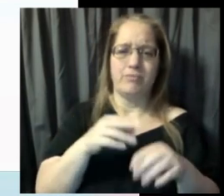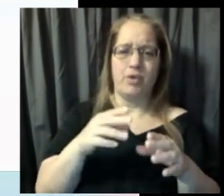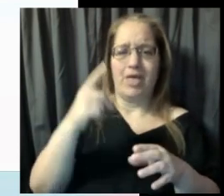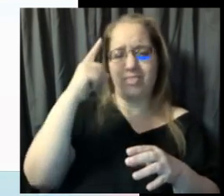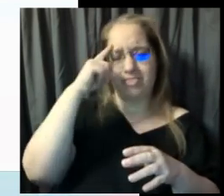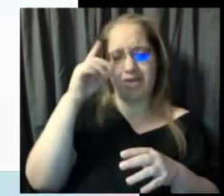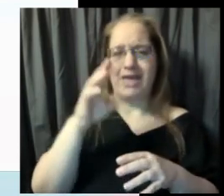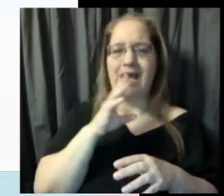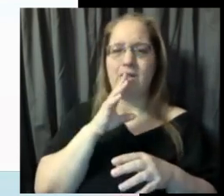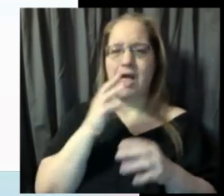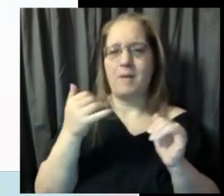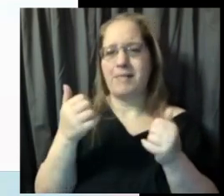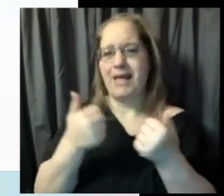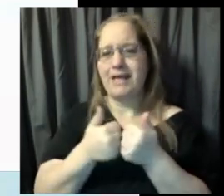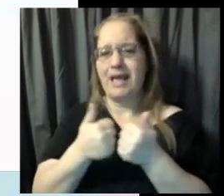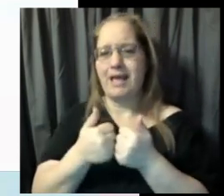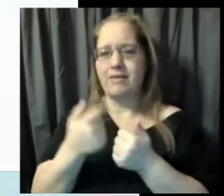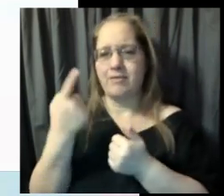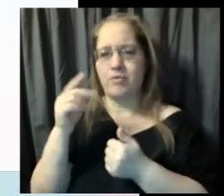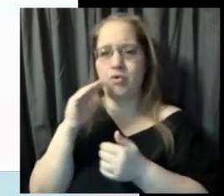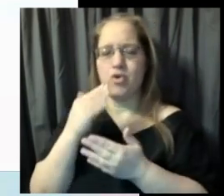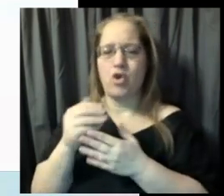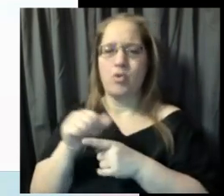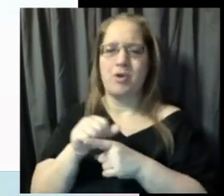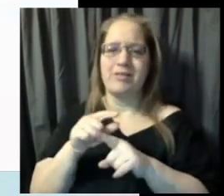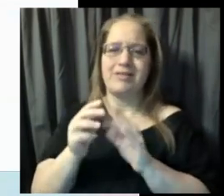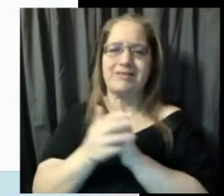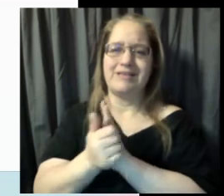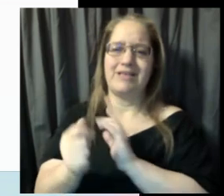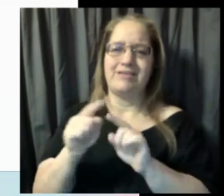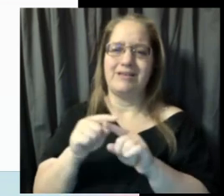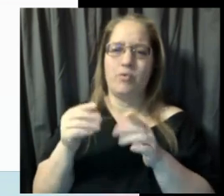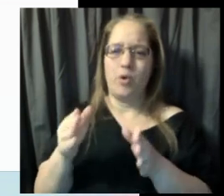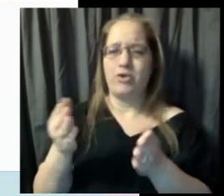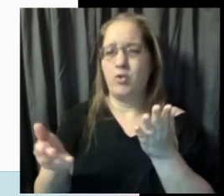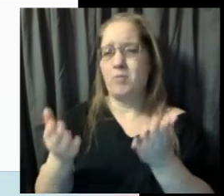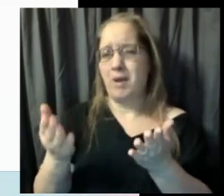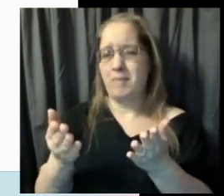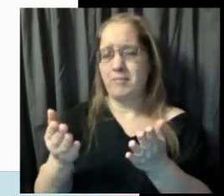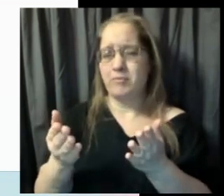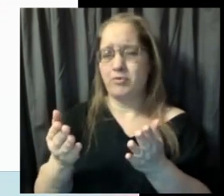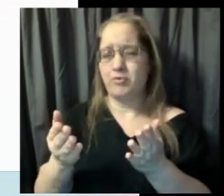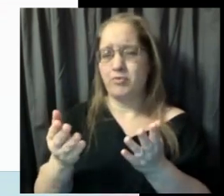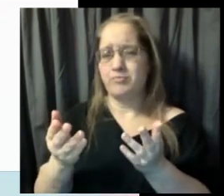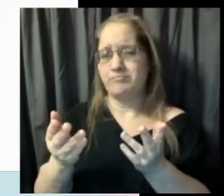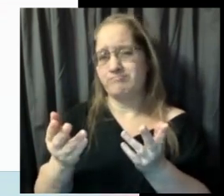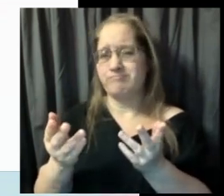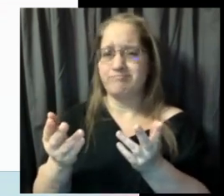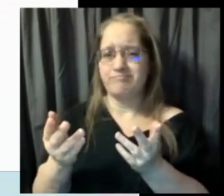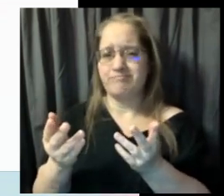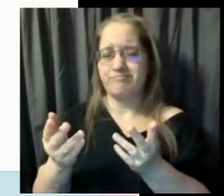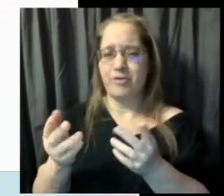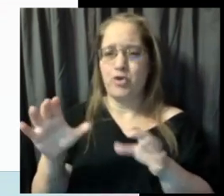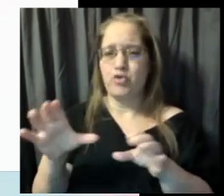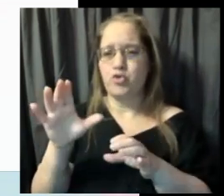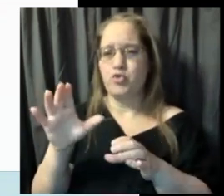the thinking out loud, the playing games, and all those opportunities for her to practice those skills in different ways, you may be able to start honing in on some of those without